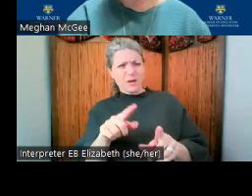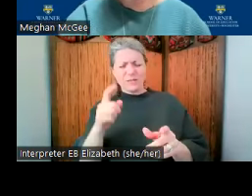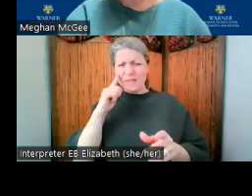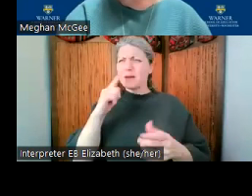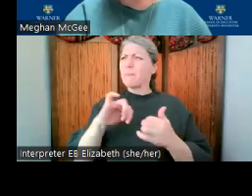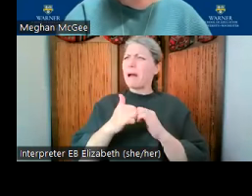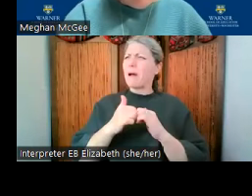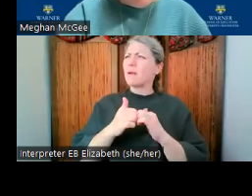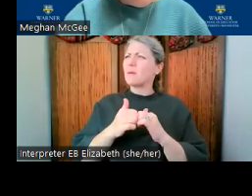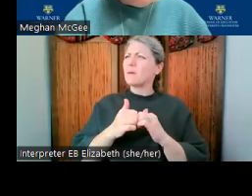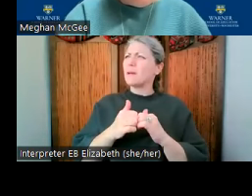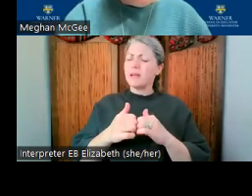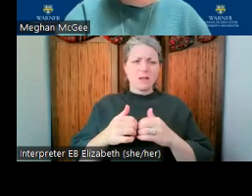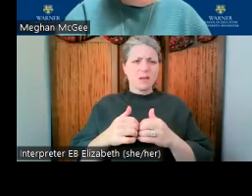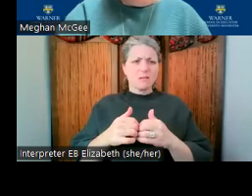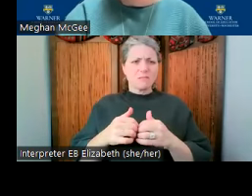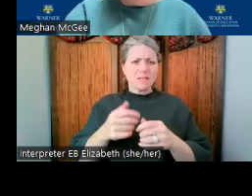care.